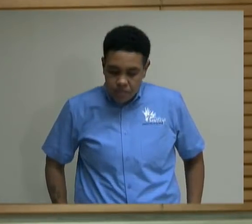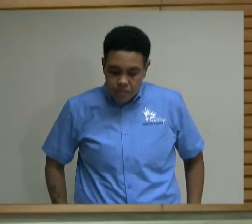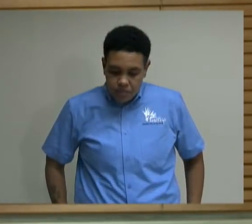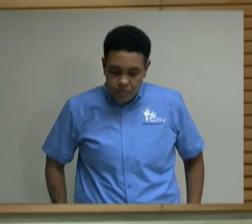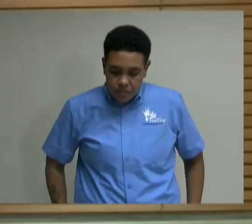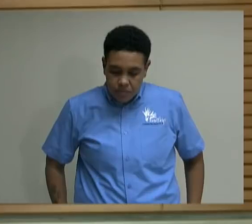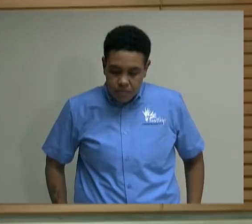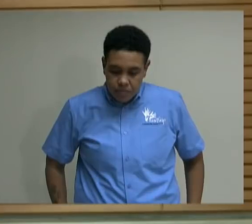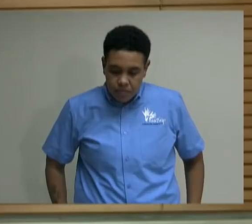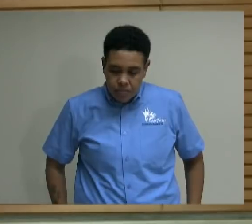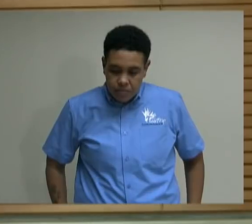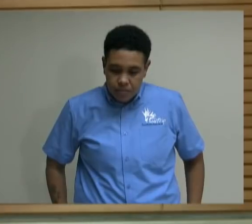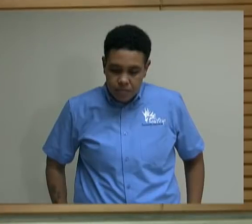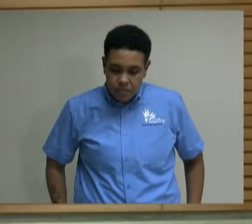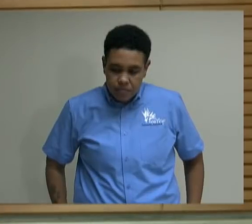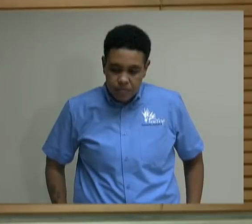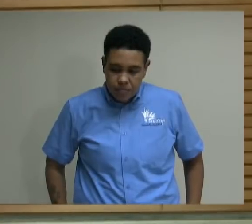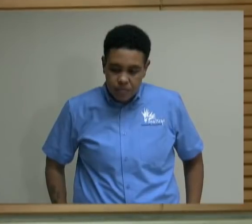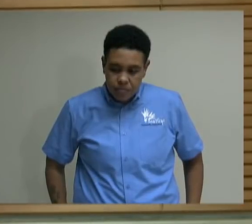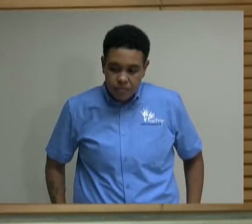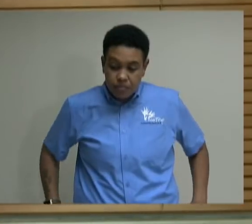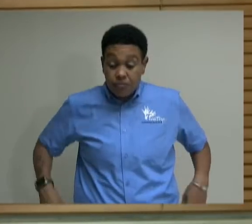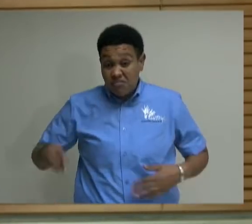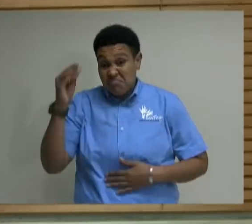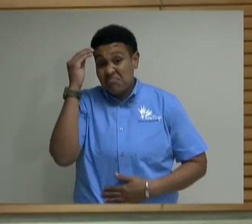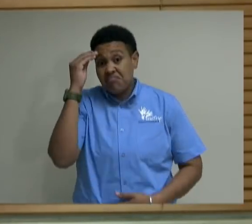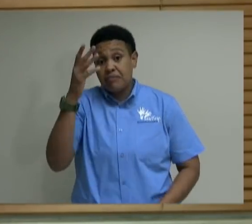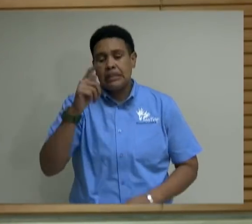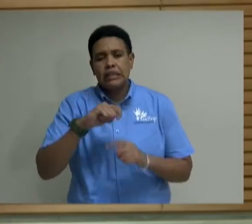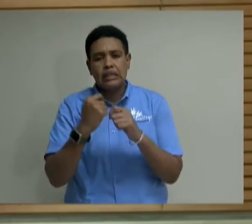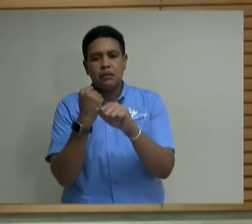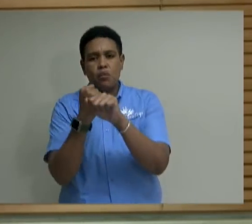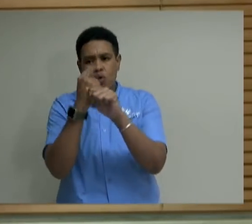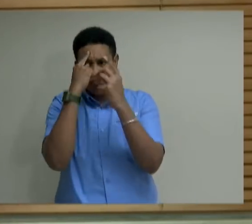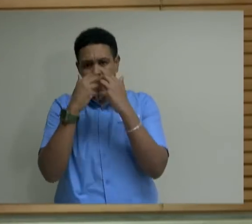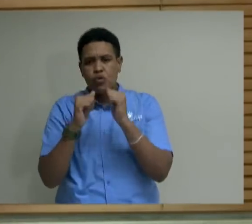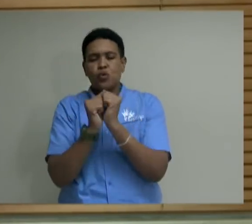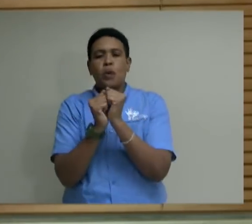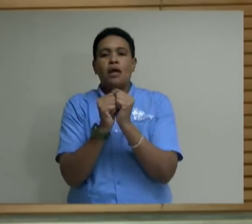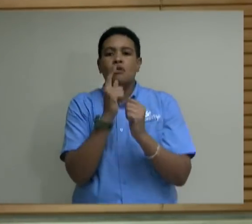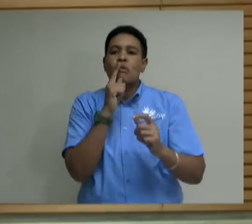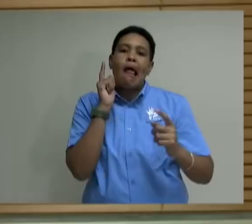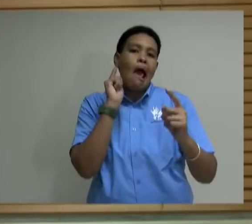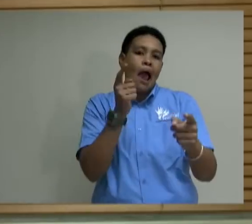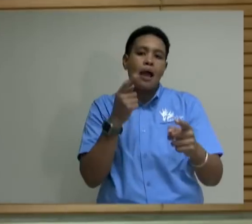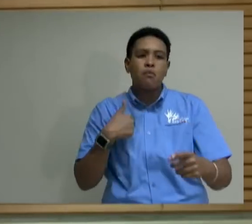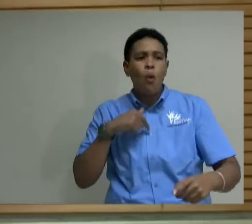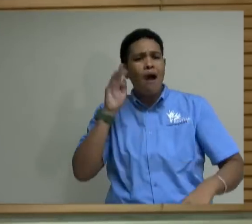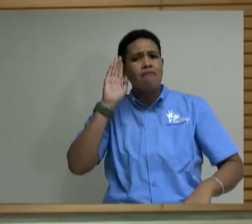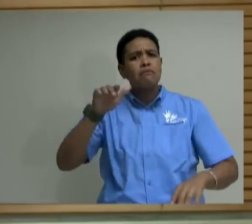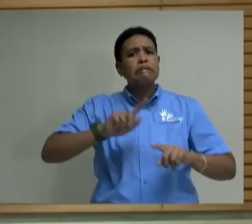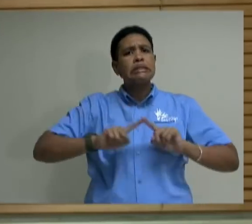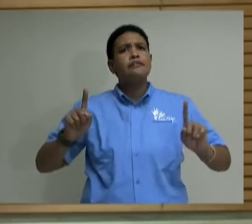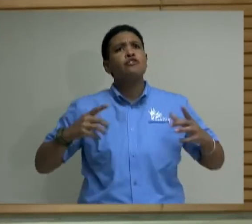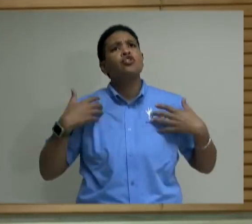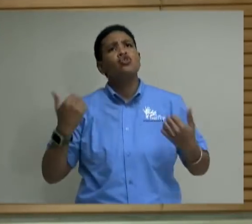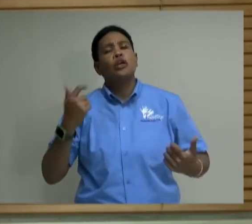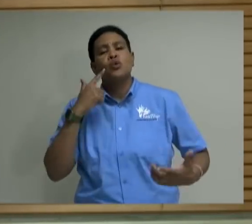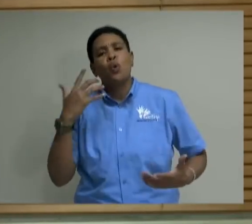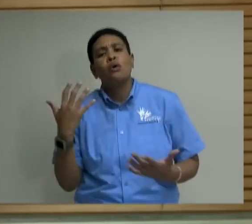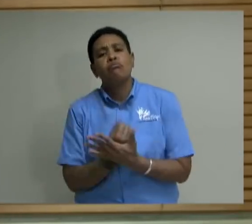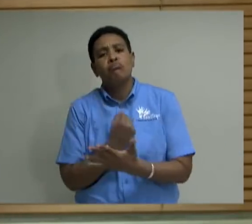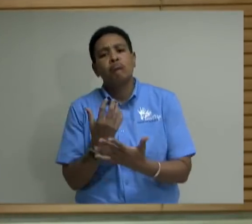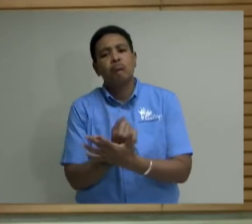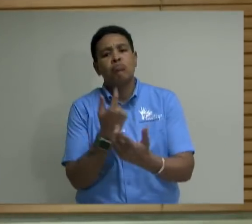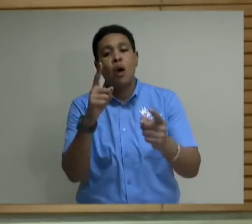Well, as you mentioned, teamwork was the aim of it all because we all have different strengths, and so we capitalized on that. And one of the